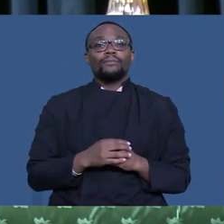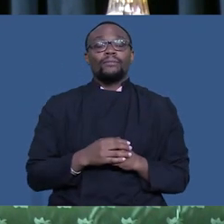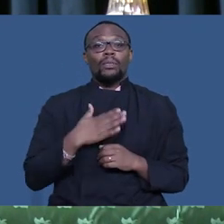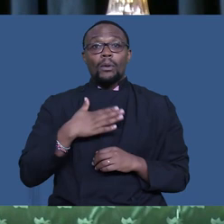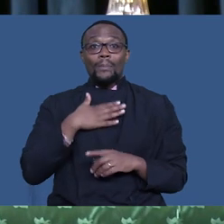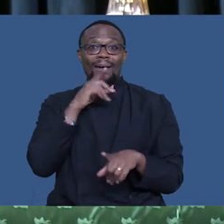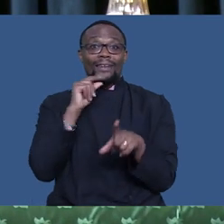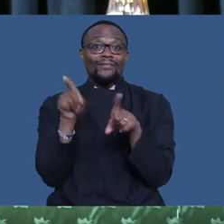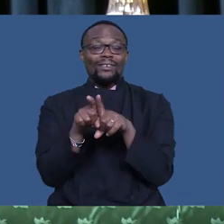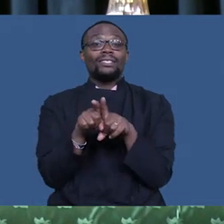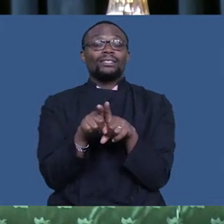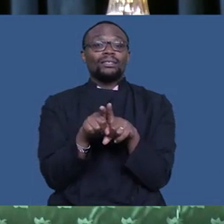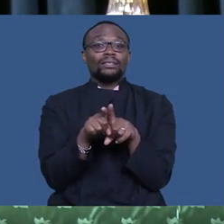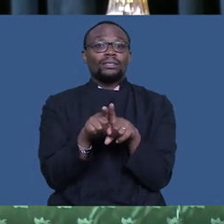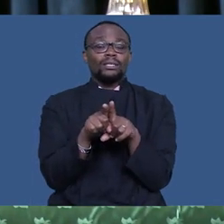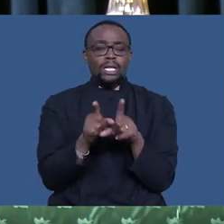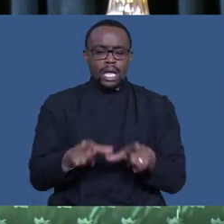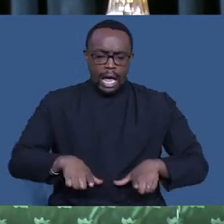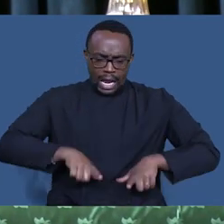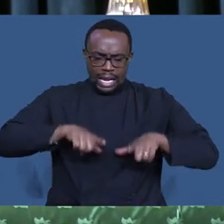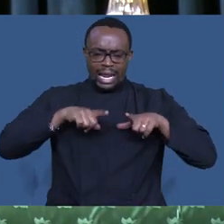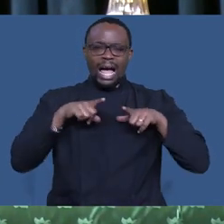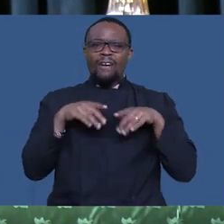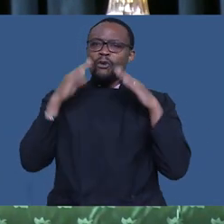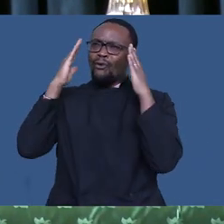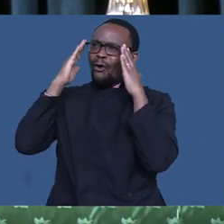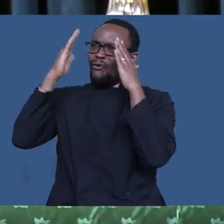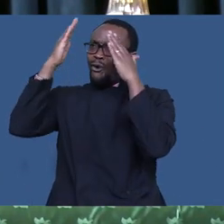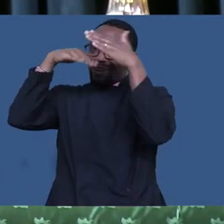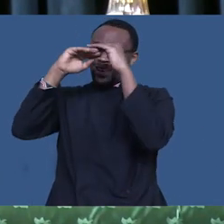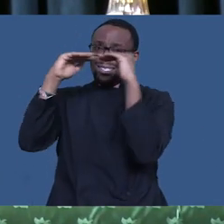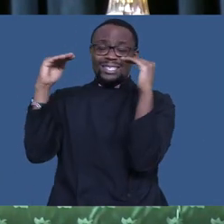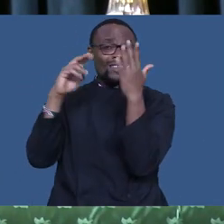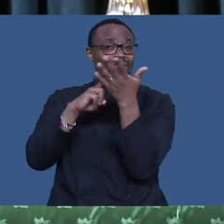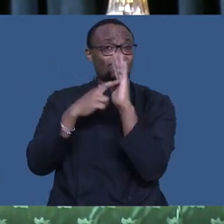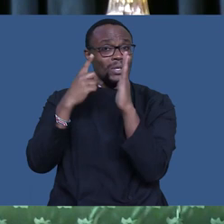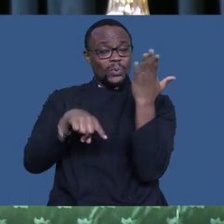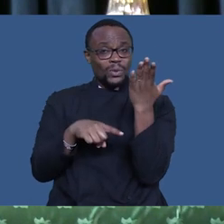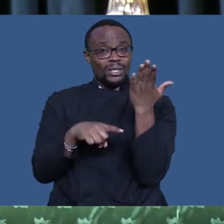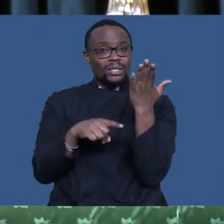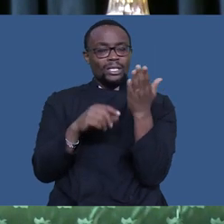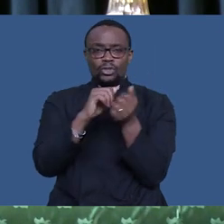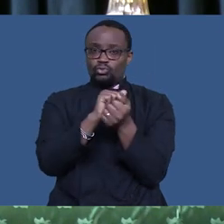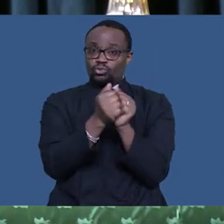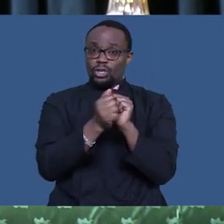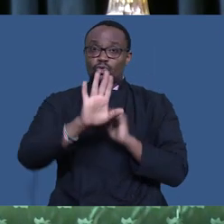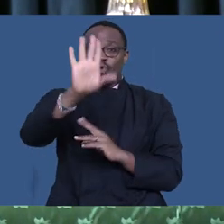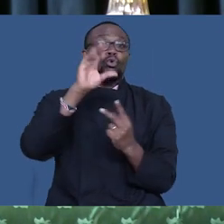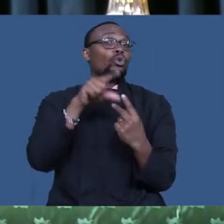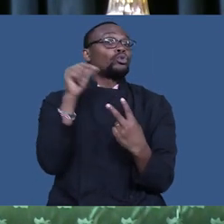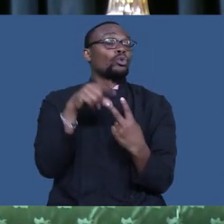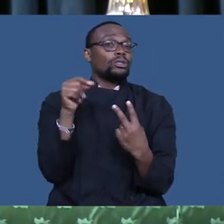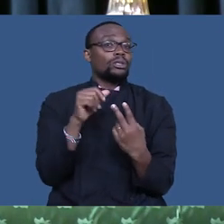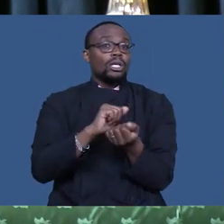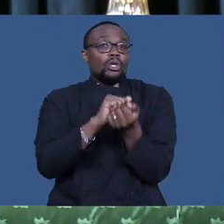My friends, living with a heavenly perspective will shape your choices,